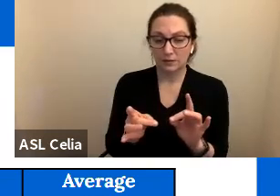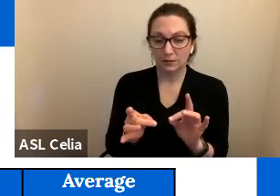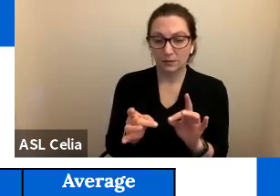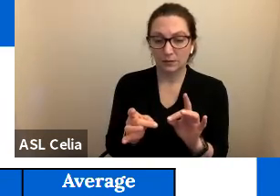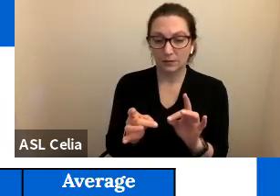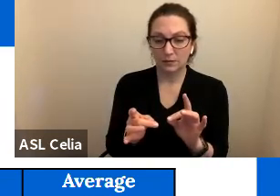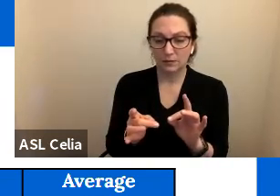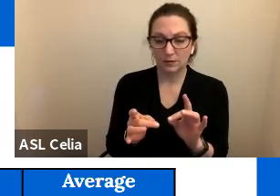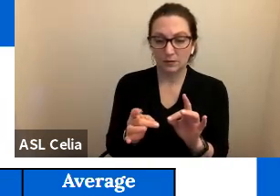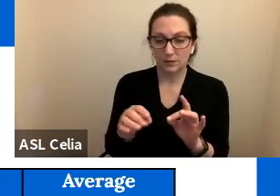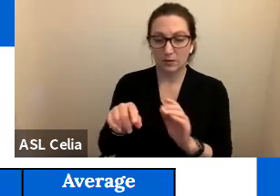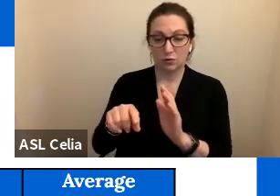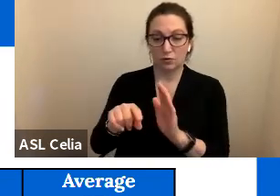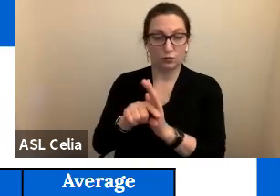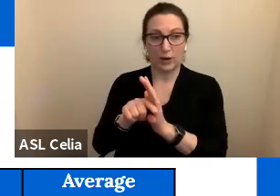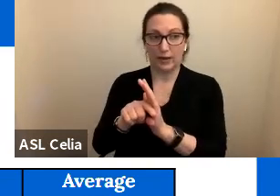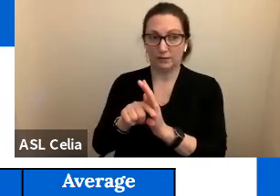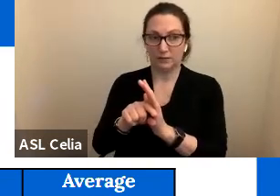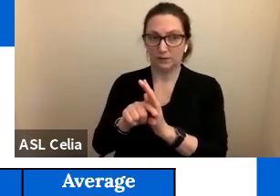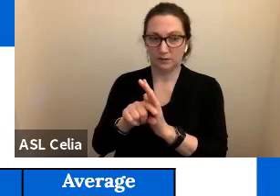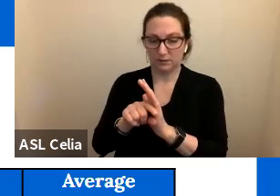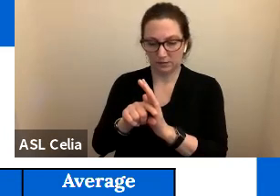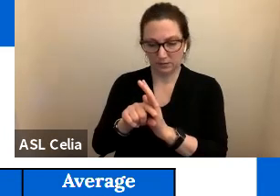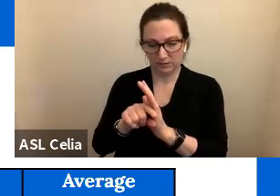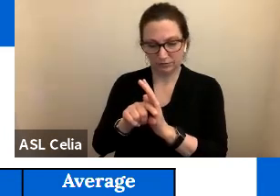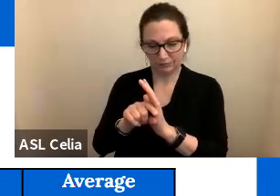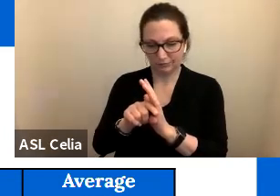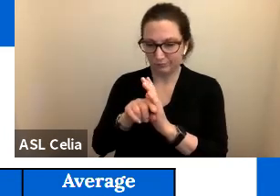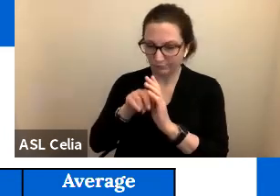factor included this year, to try and